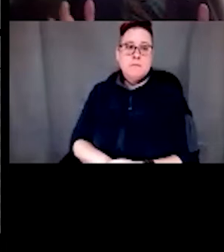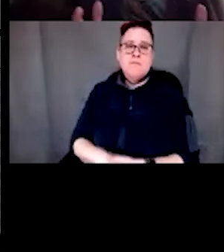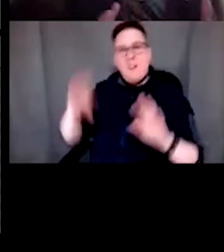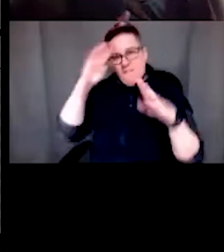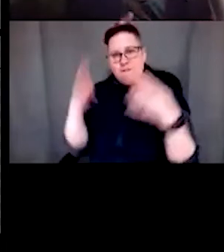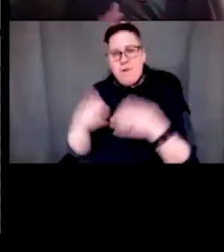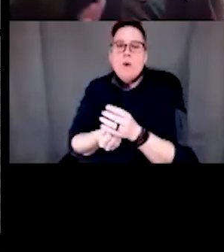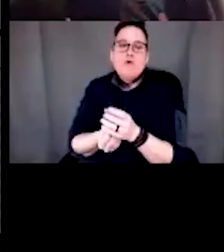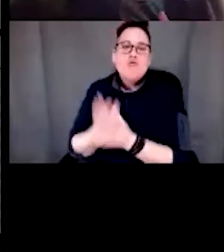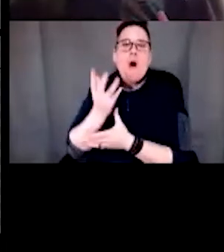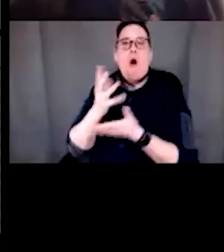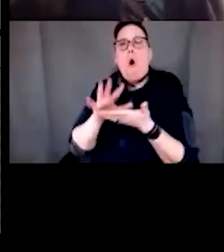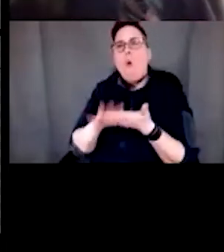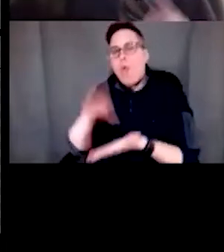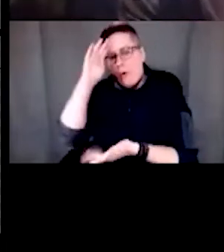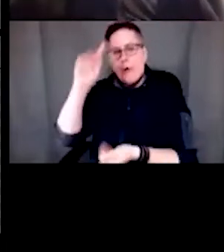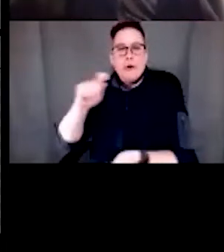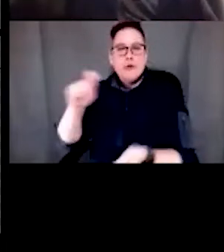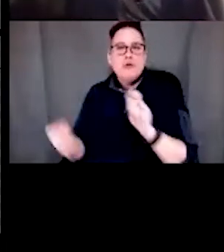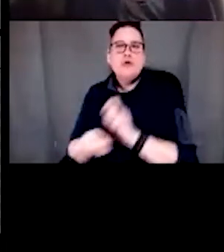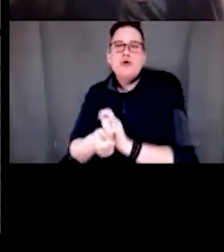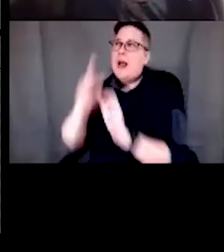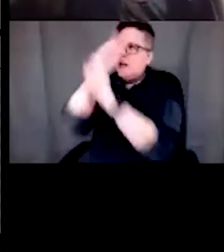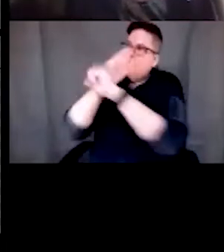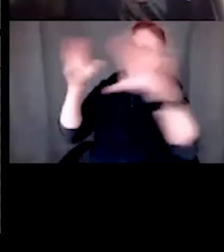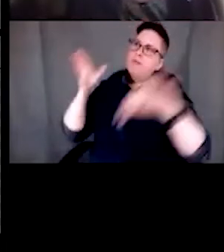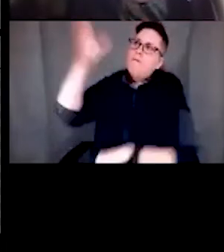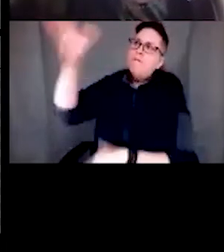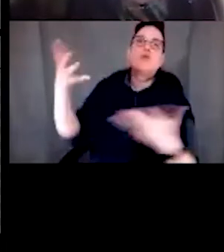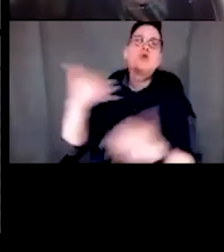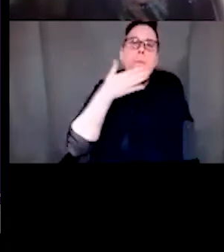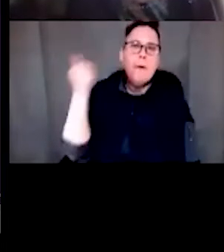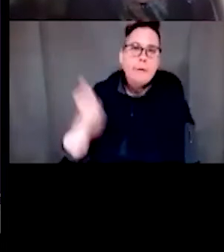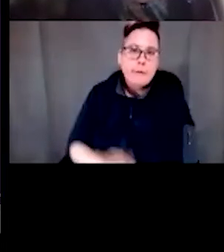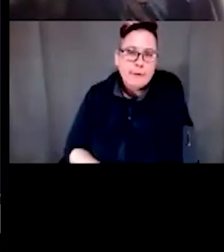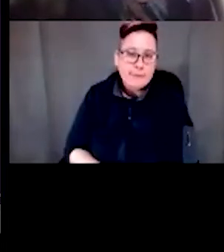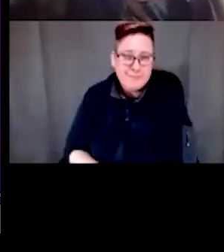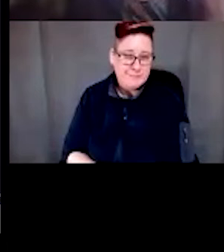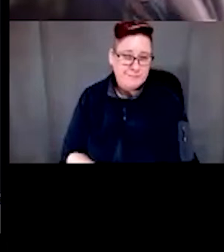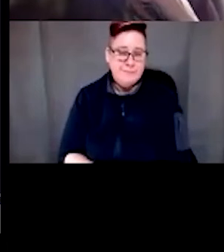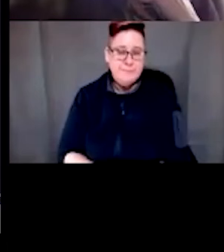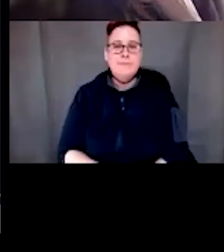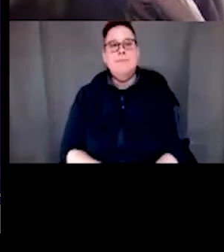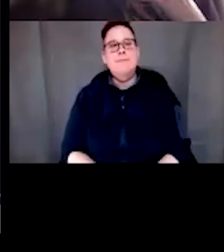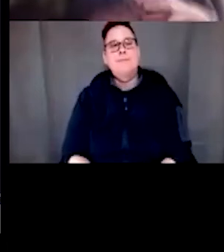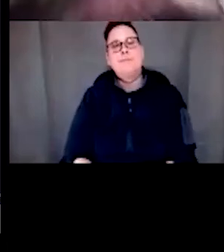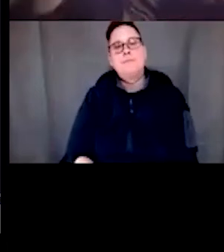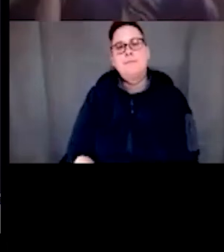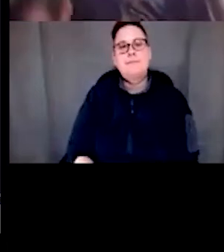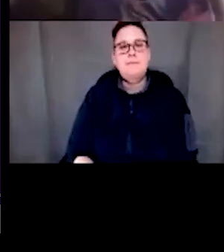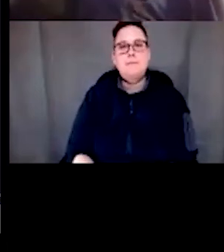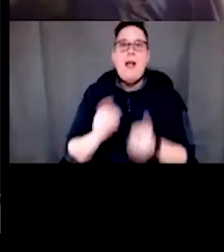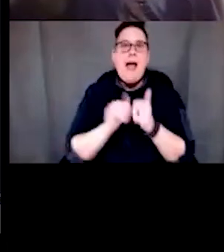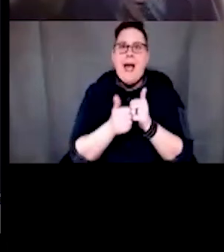on growth, learning, change, and envisioning a better future that we want to get to. How do